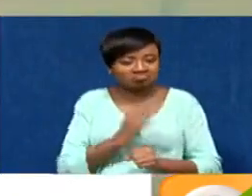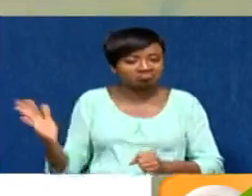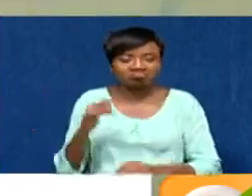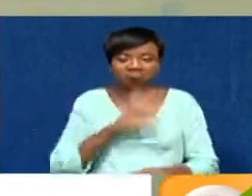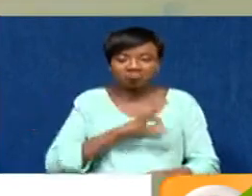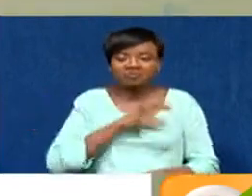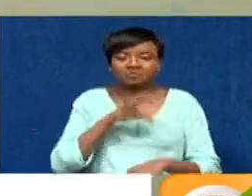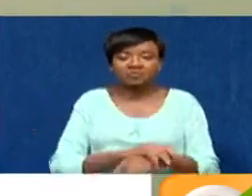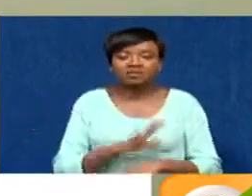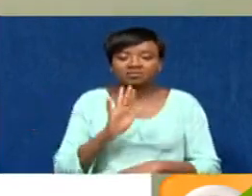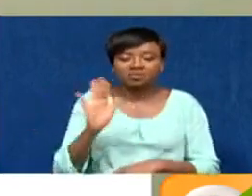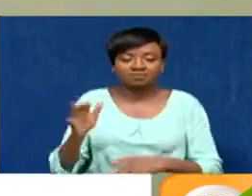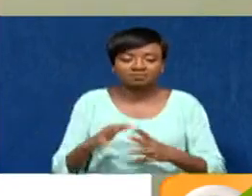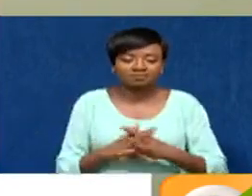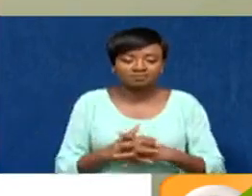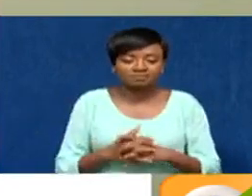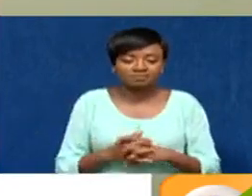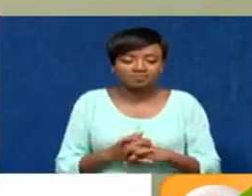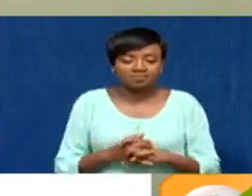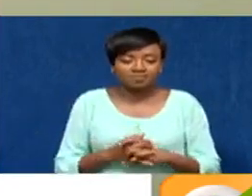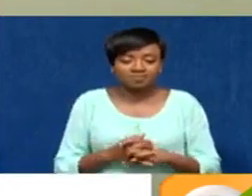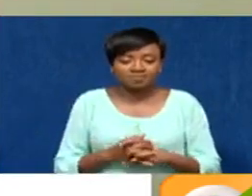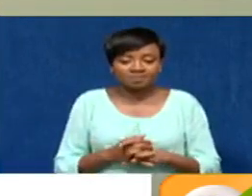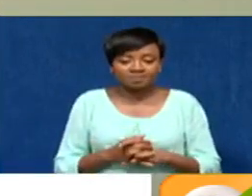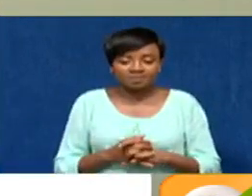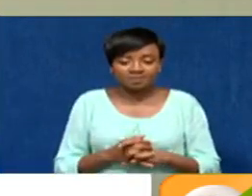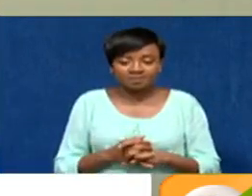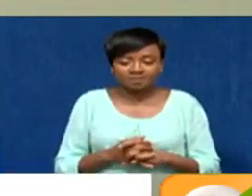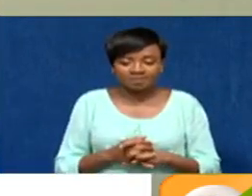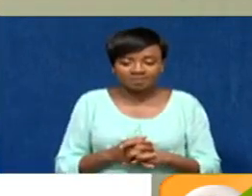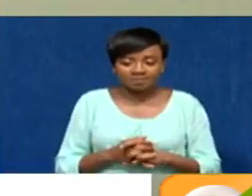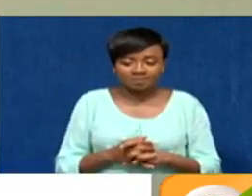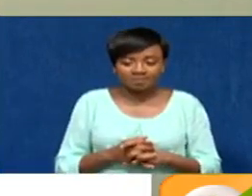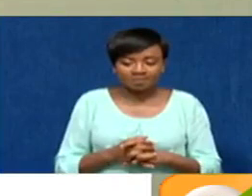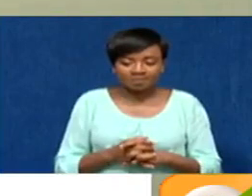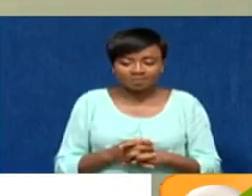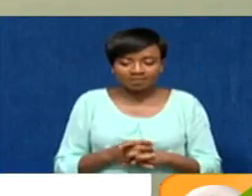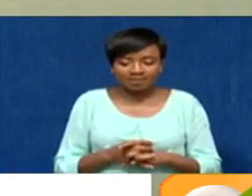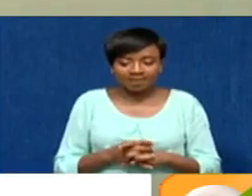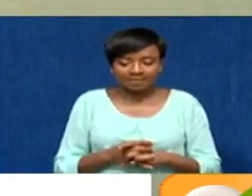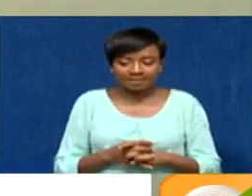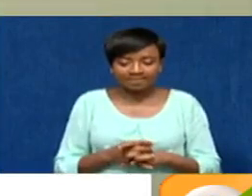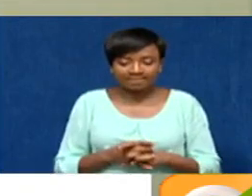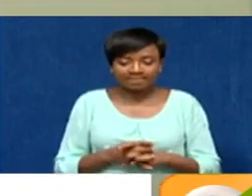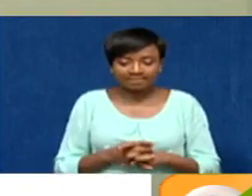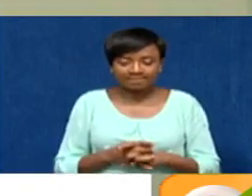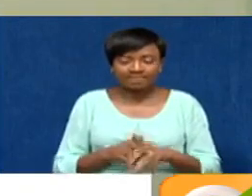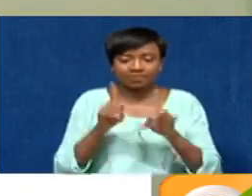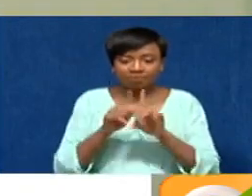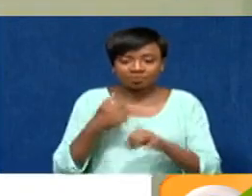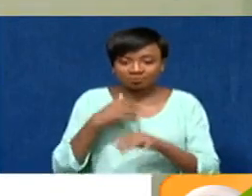money. Naitwa Edwina. Mimi ni mshonaji hapa na shona bags. But nimekaa hapa